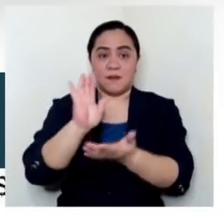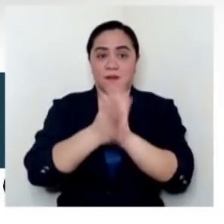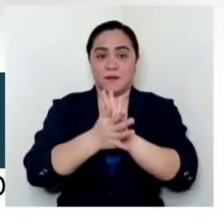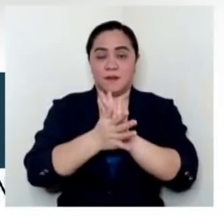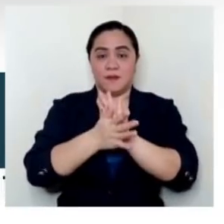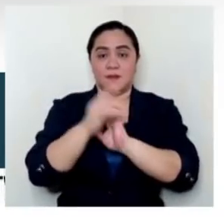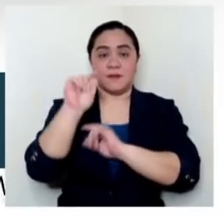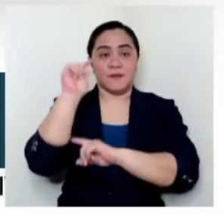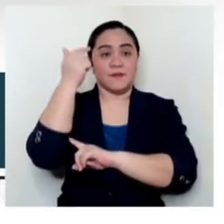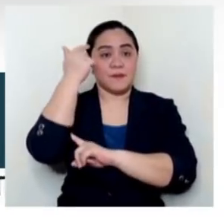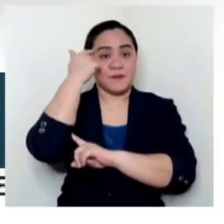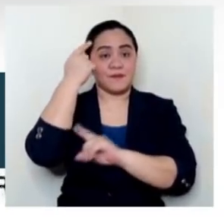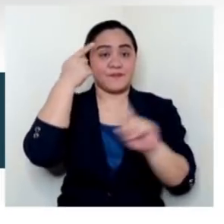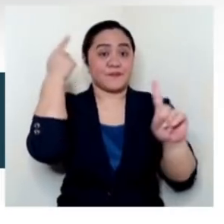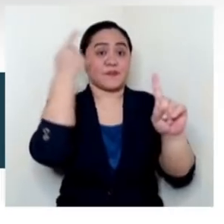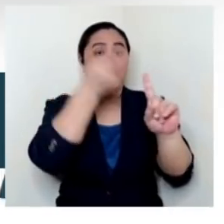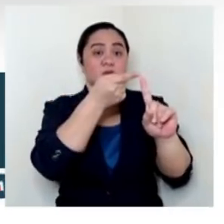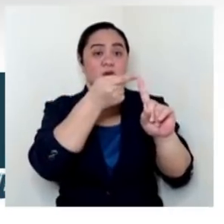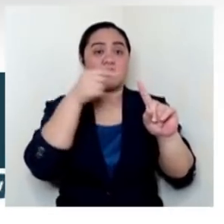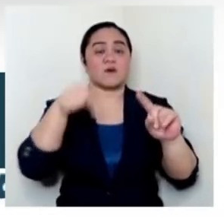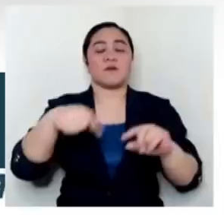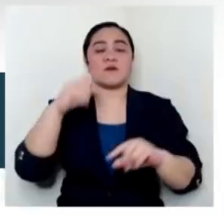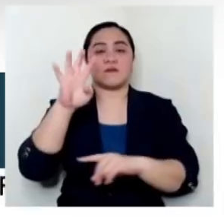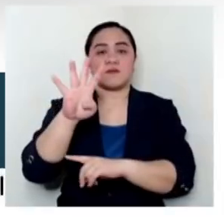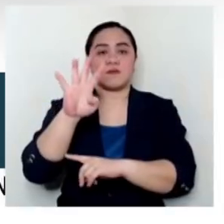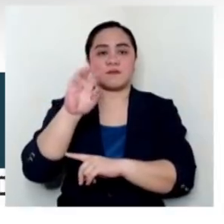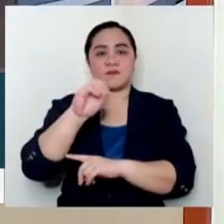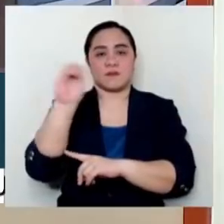full-year target range of 2-4%.